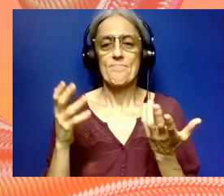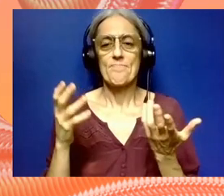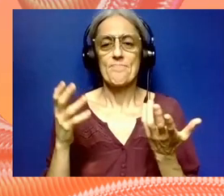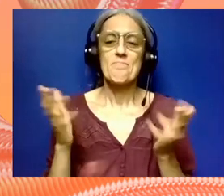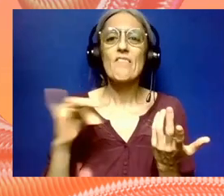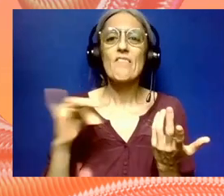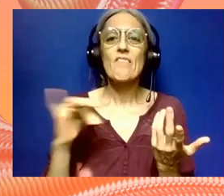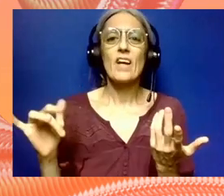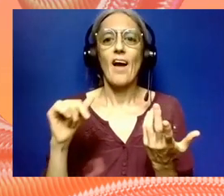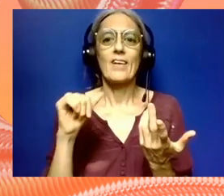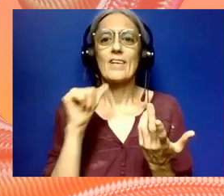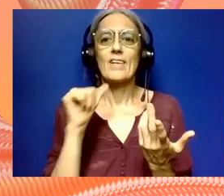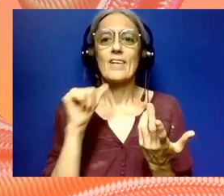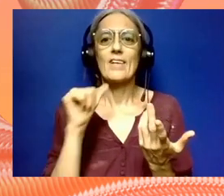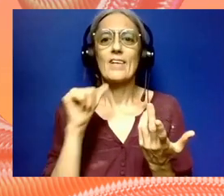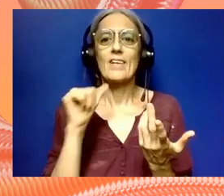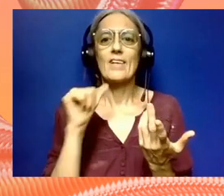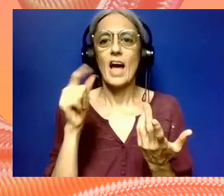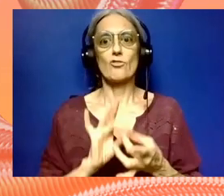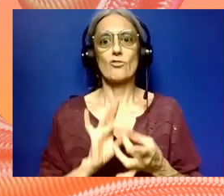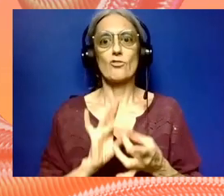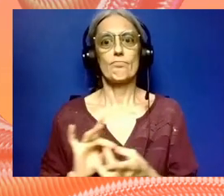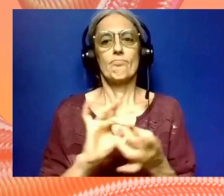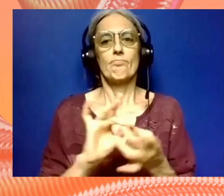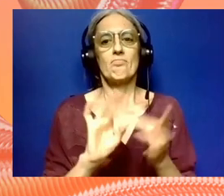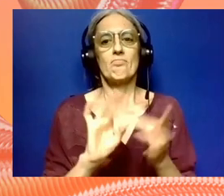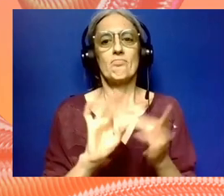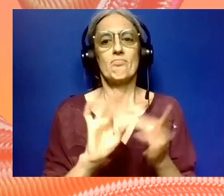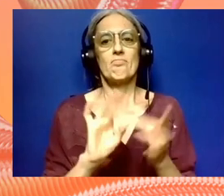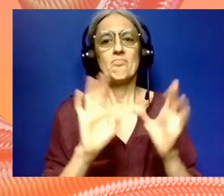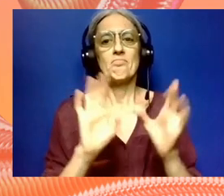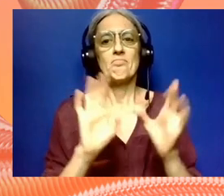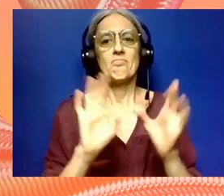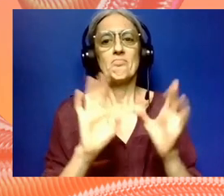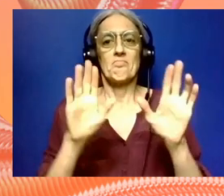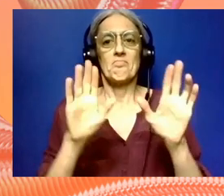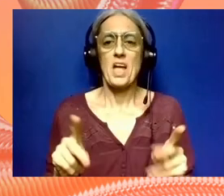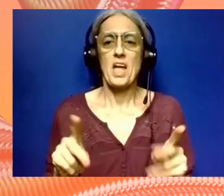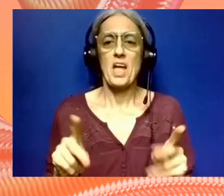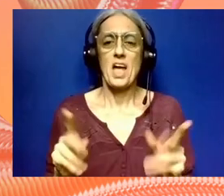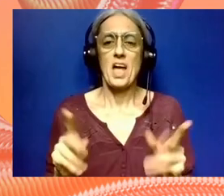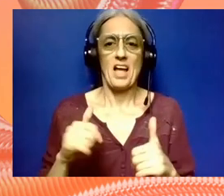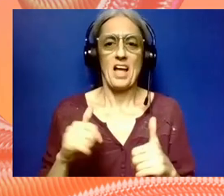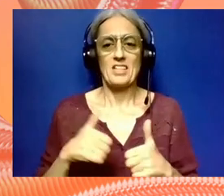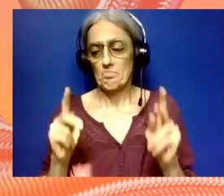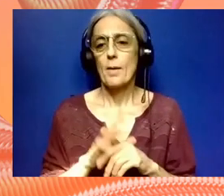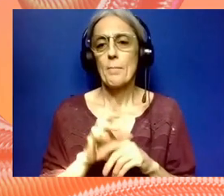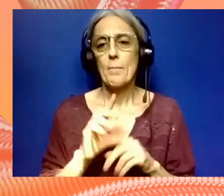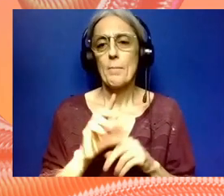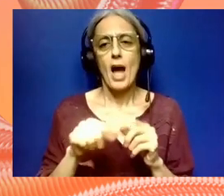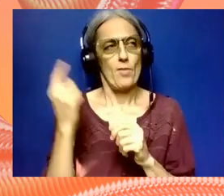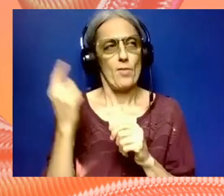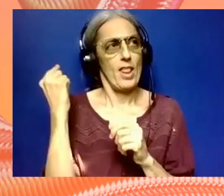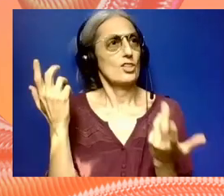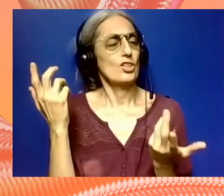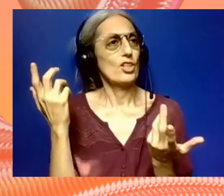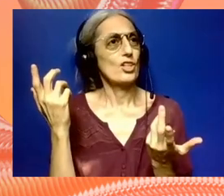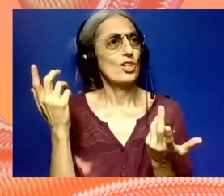thing. And I remember having those moments like, how do I keep speaking